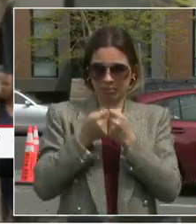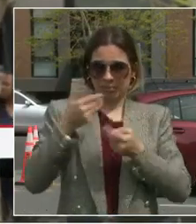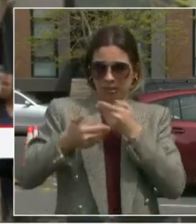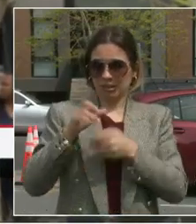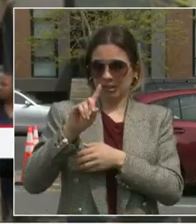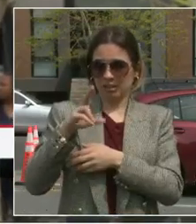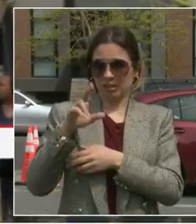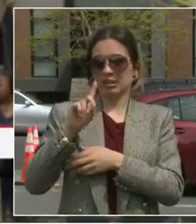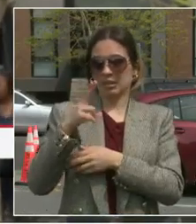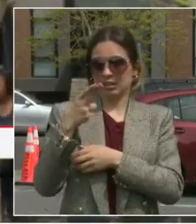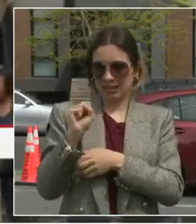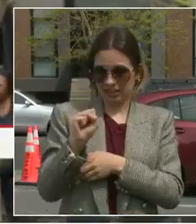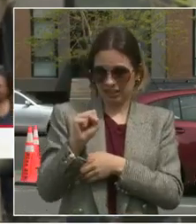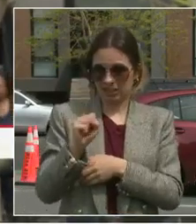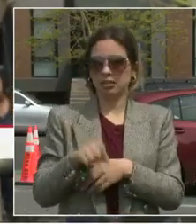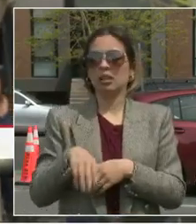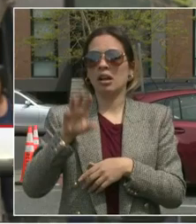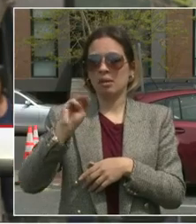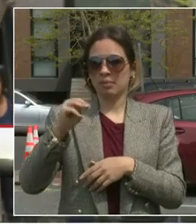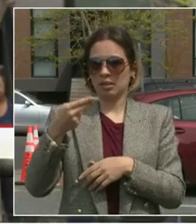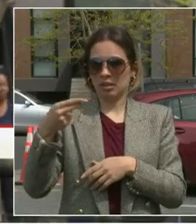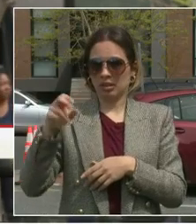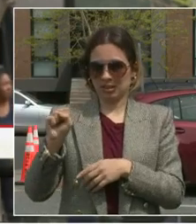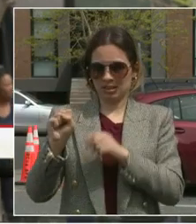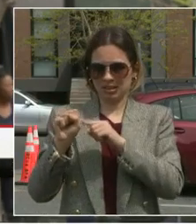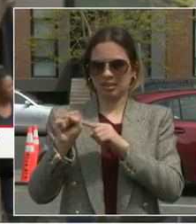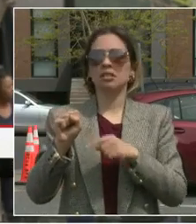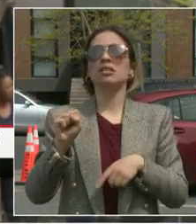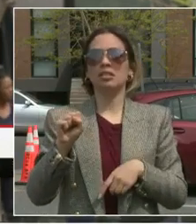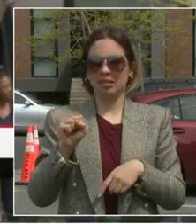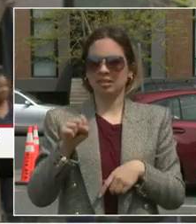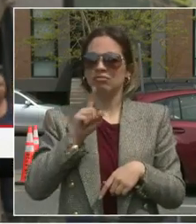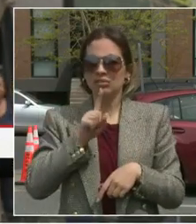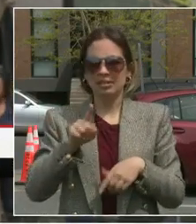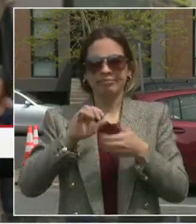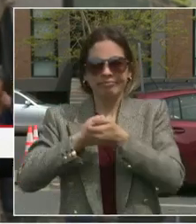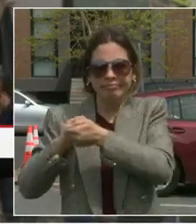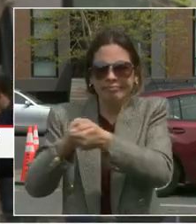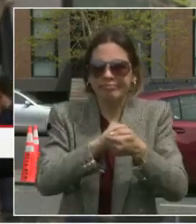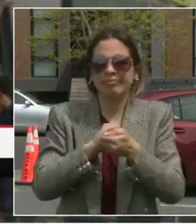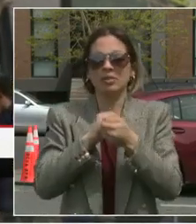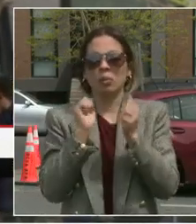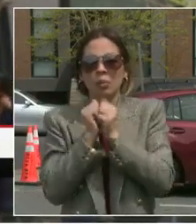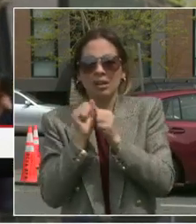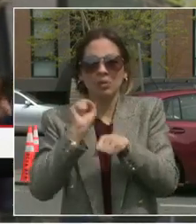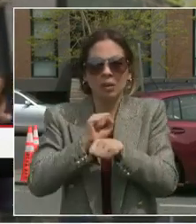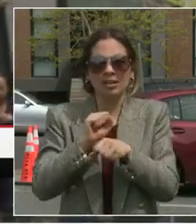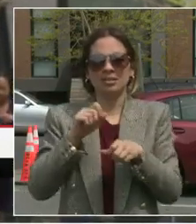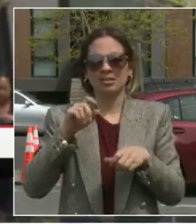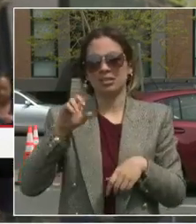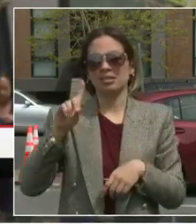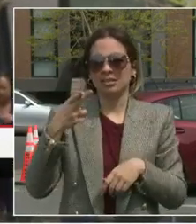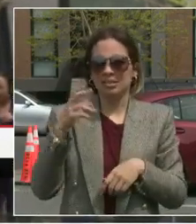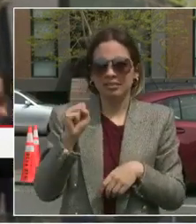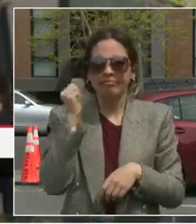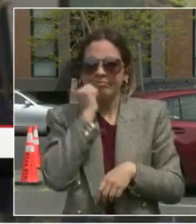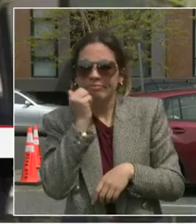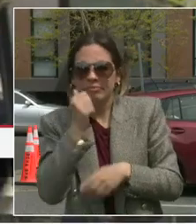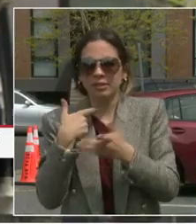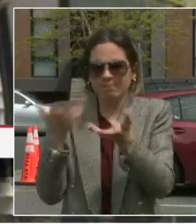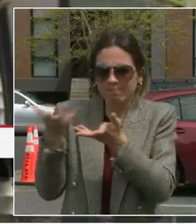the Interagency Council on Homelessness, and all of our community partners who work with DHS every single day are